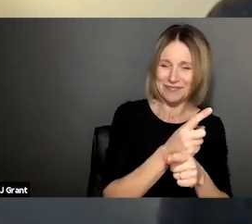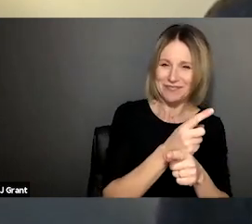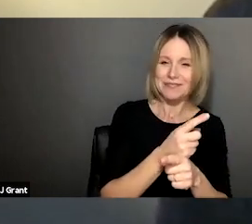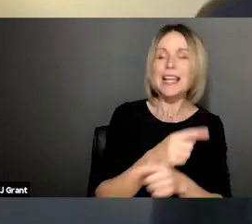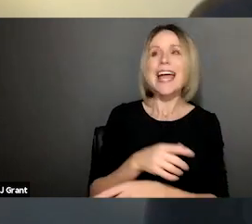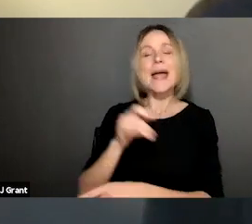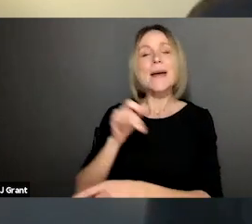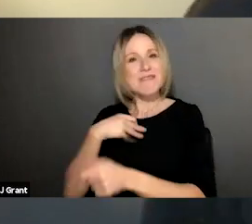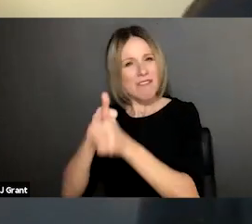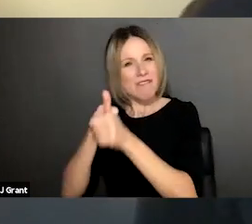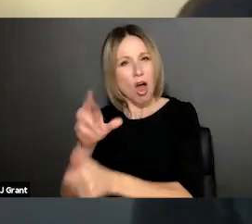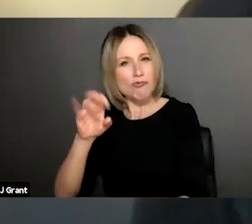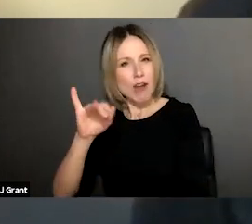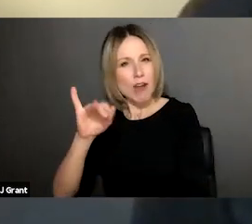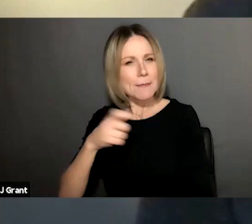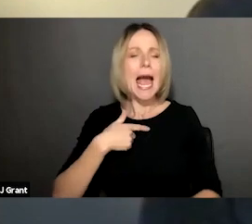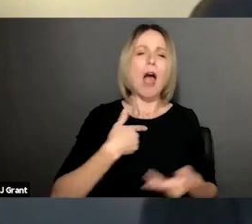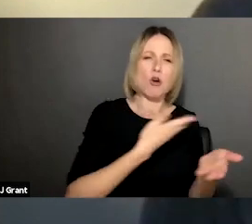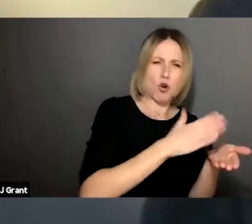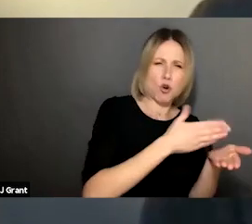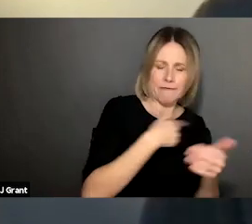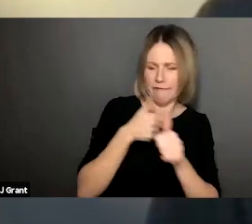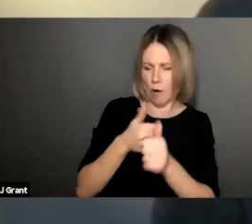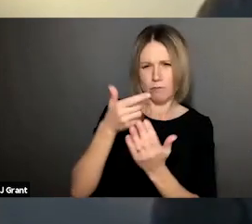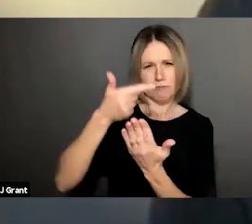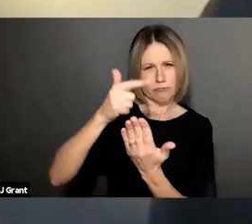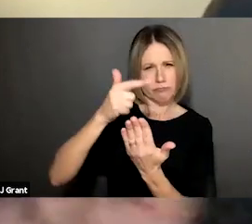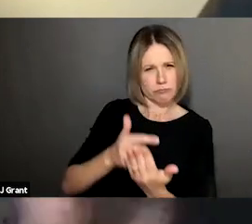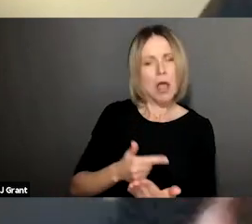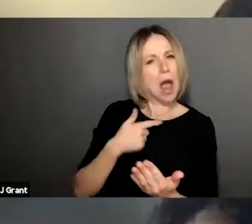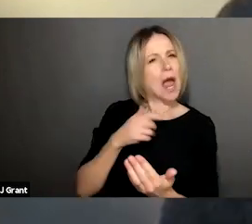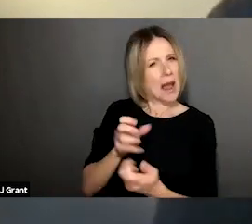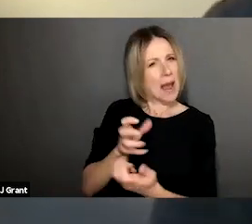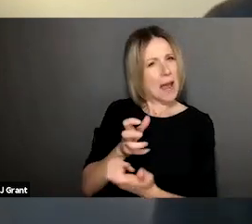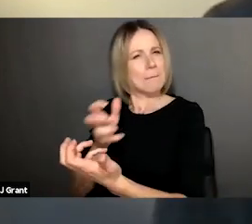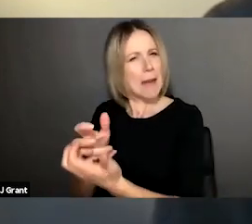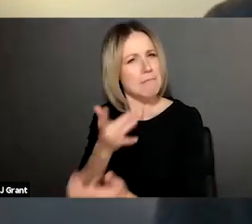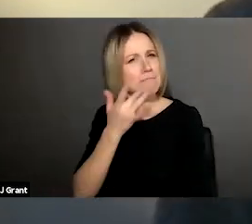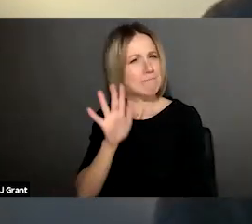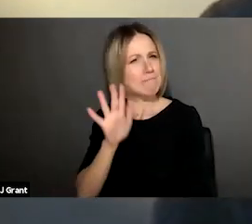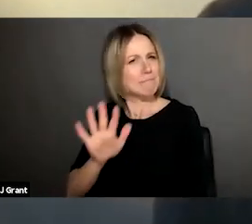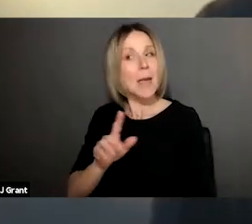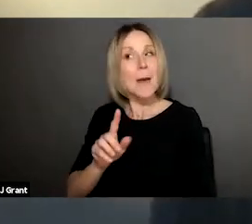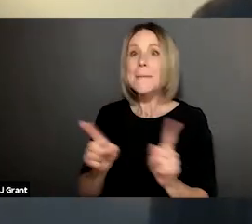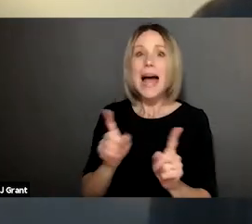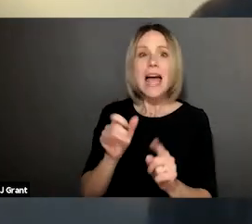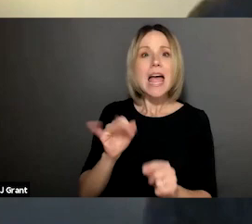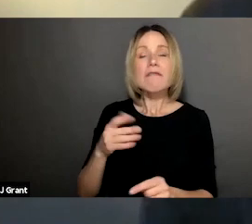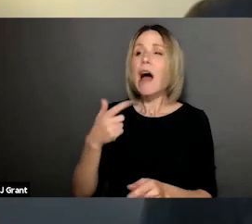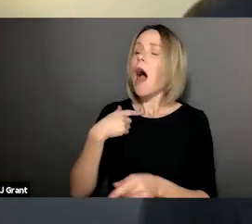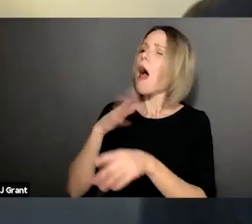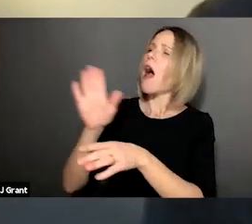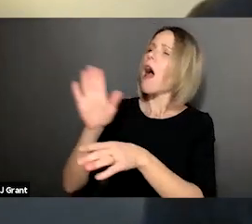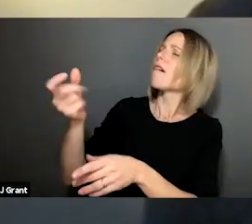intended. When I cook a no recipe recipe, I can take it in any direction I want. It's like I've been given